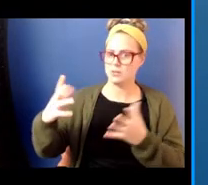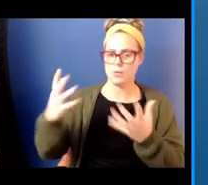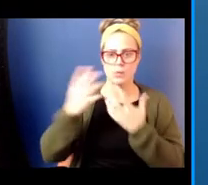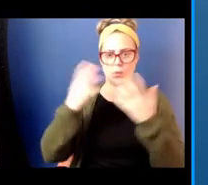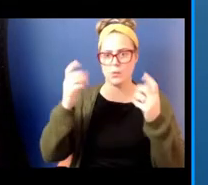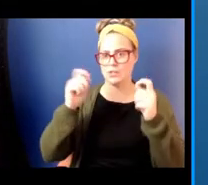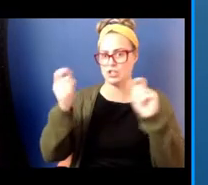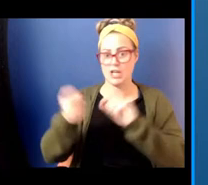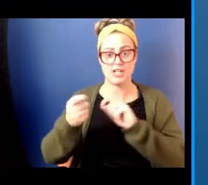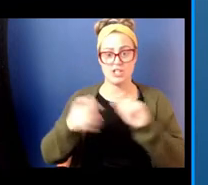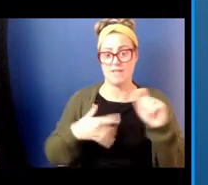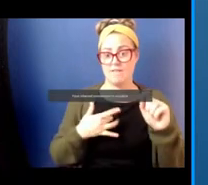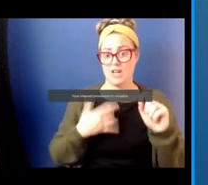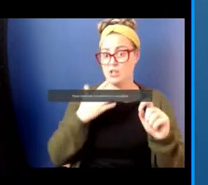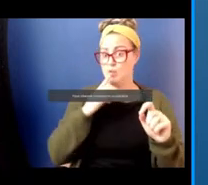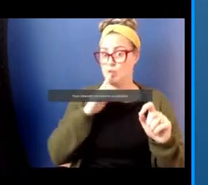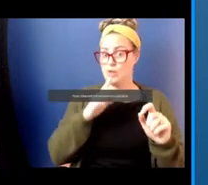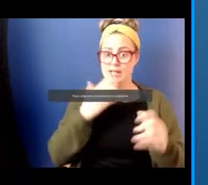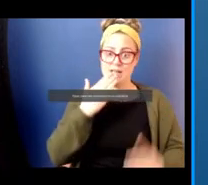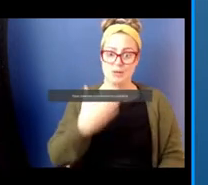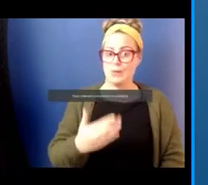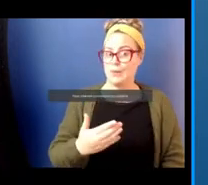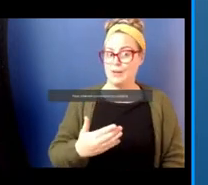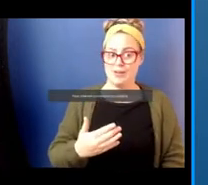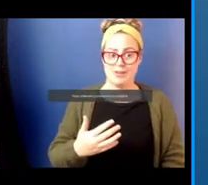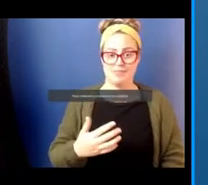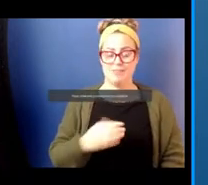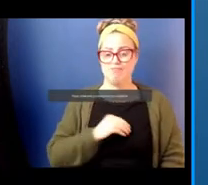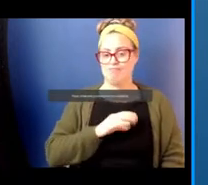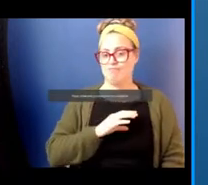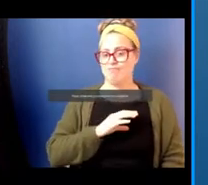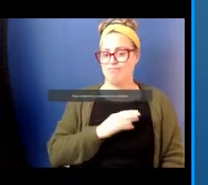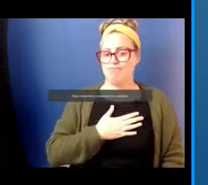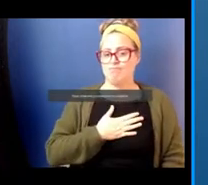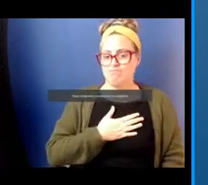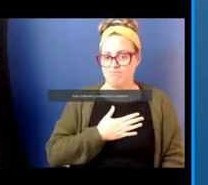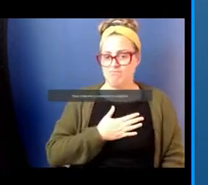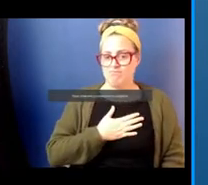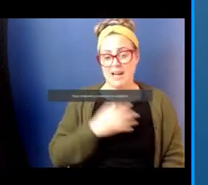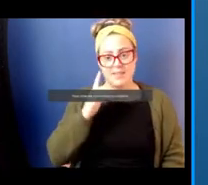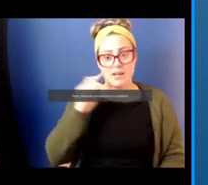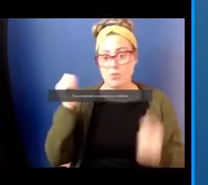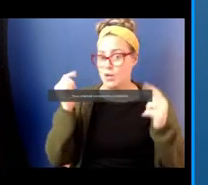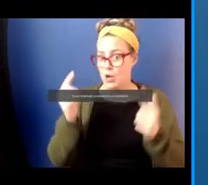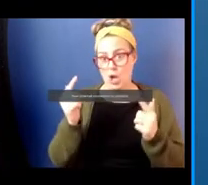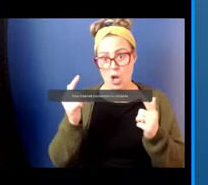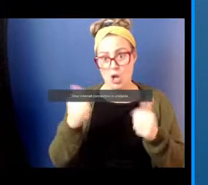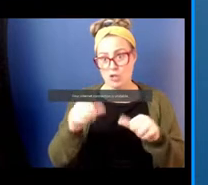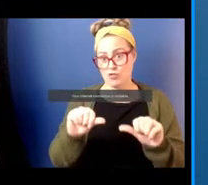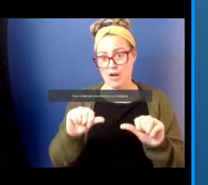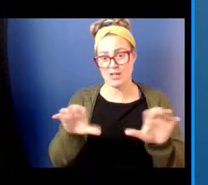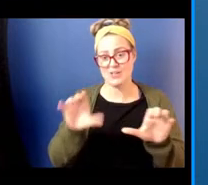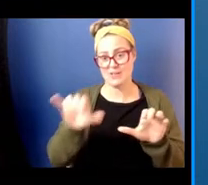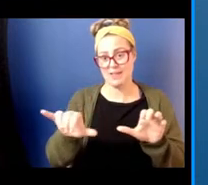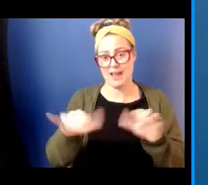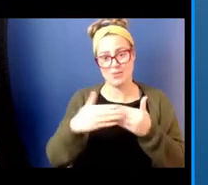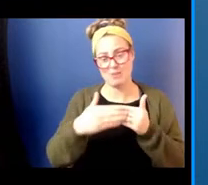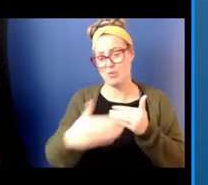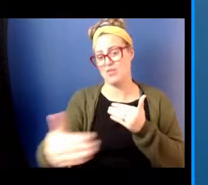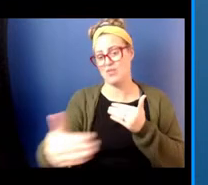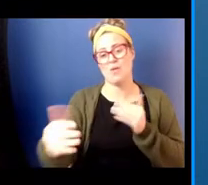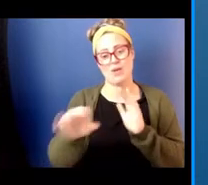real good and I think we all should try to do that as we move forward with this selection so that's all I wanted to